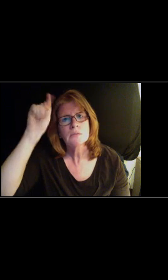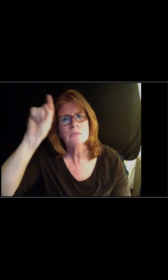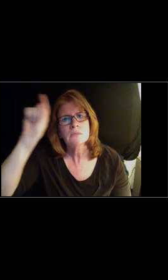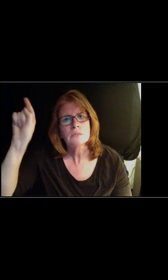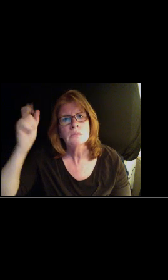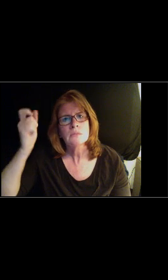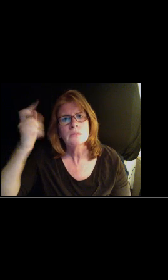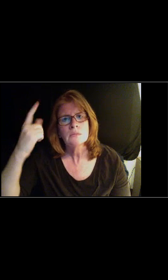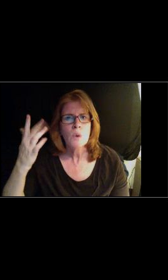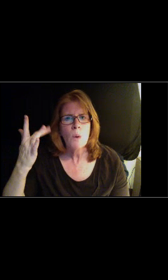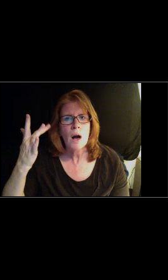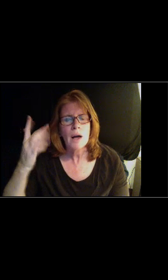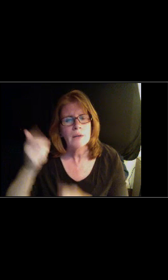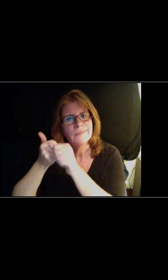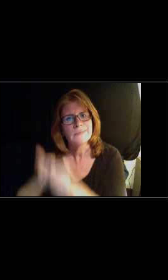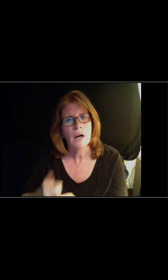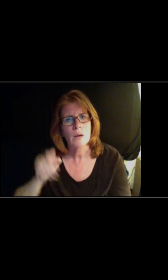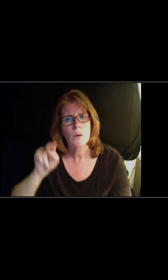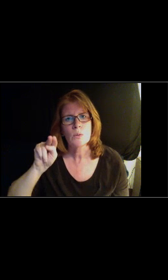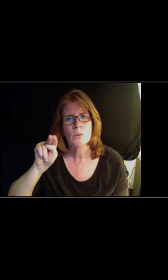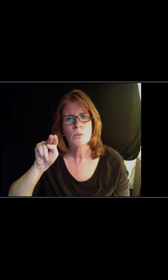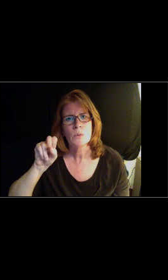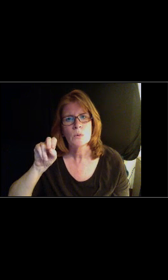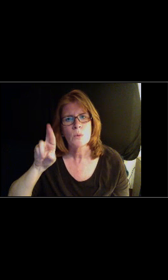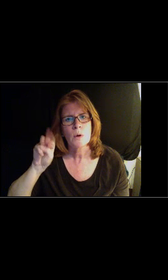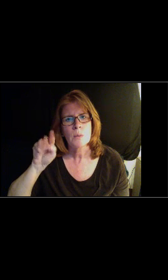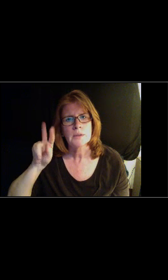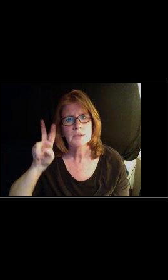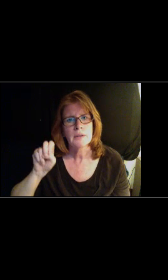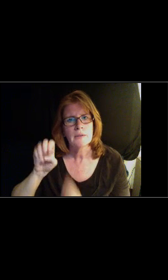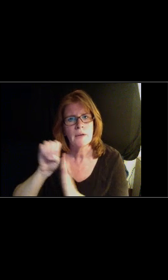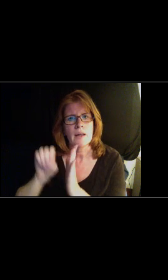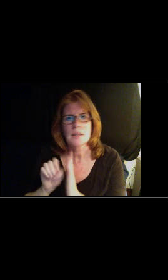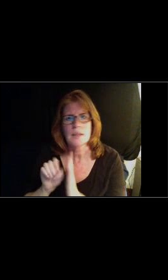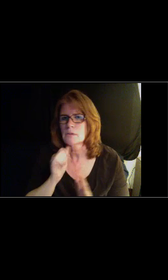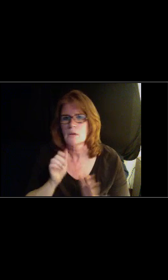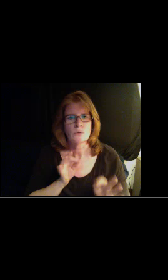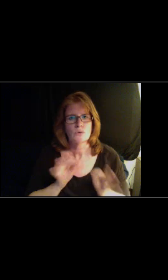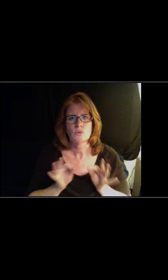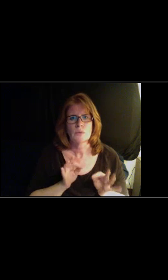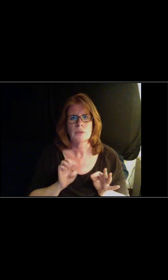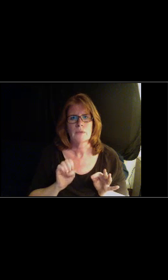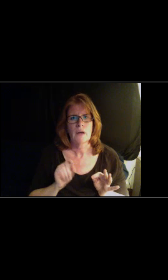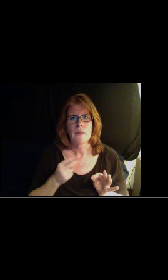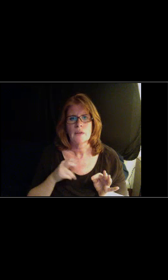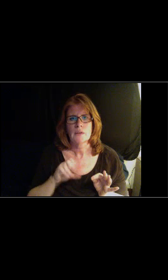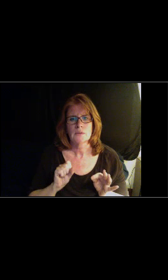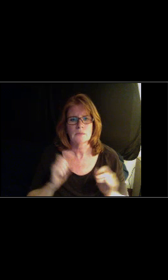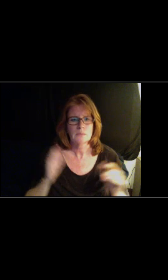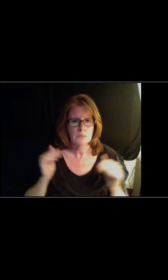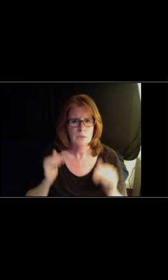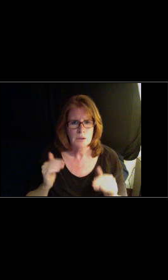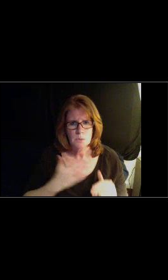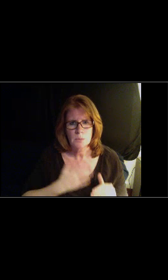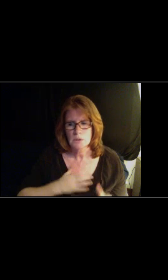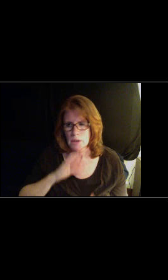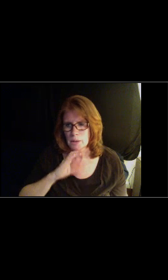as a conduit. They won't necessarily understand that or really understand the value that we're getting behind it. So applying it